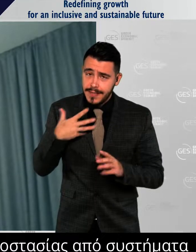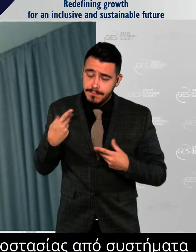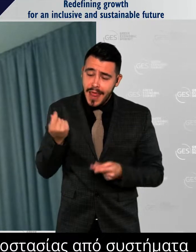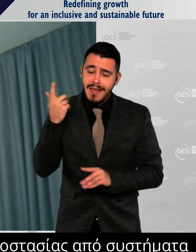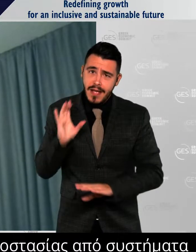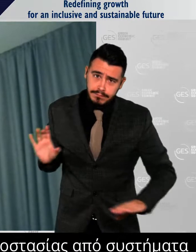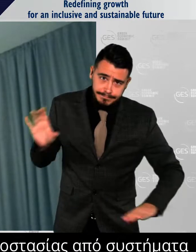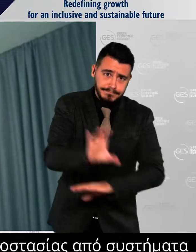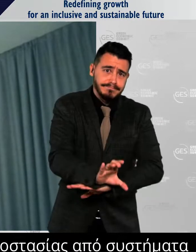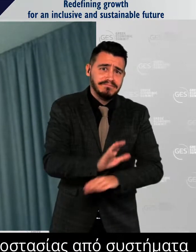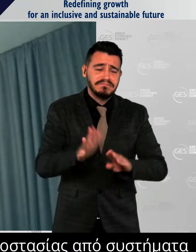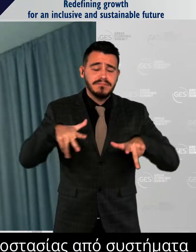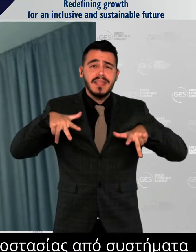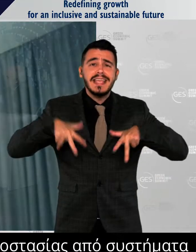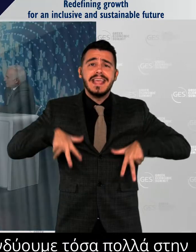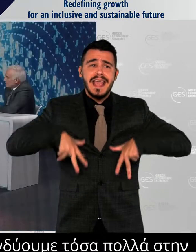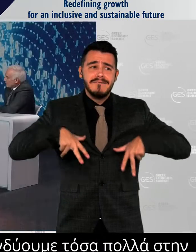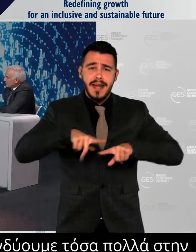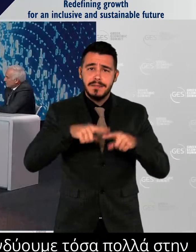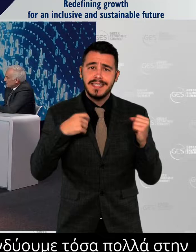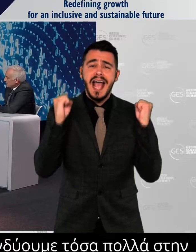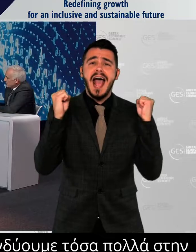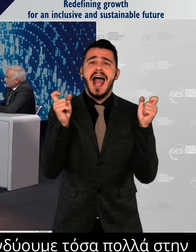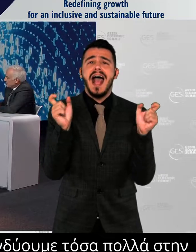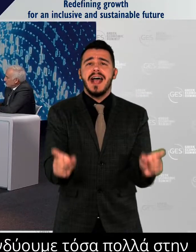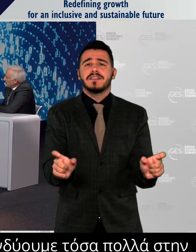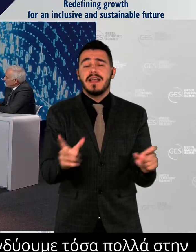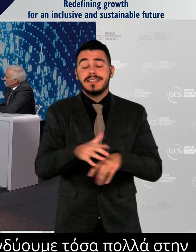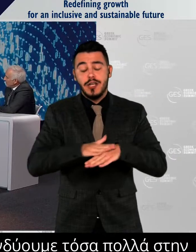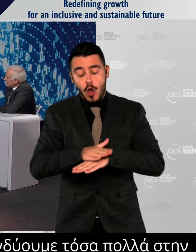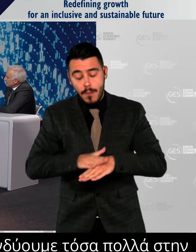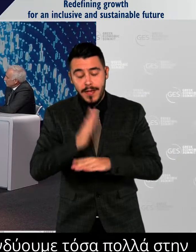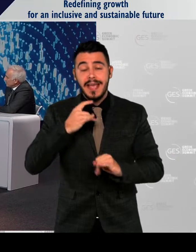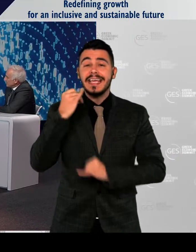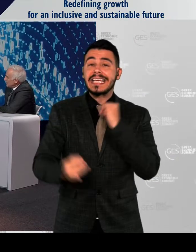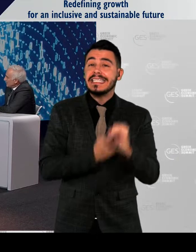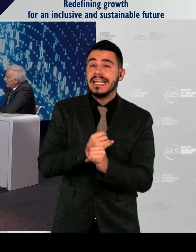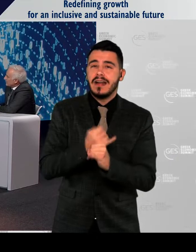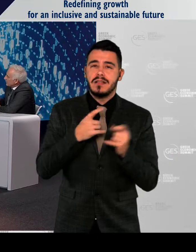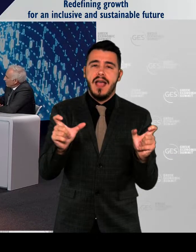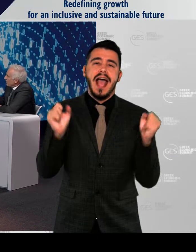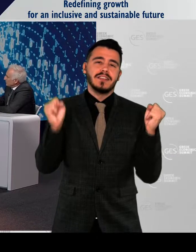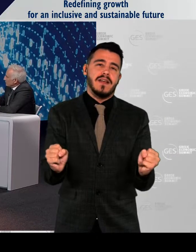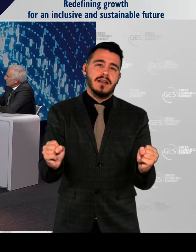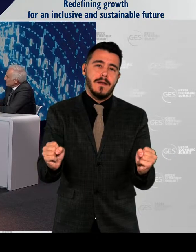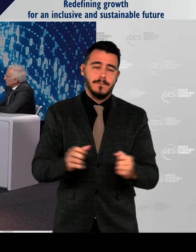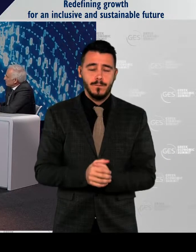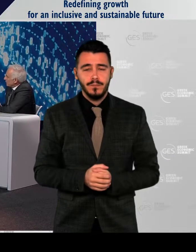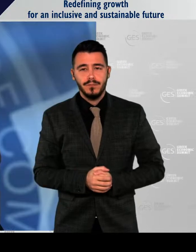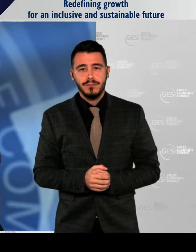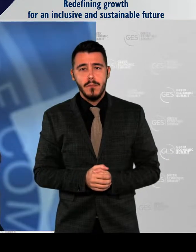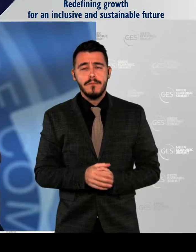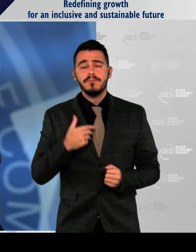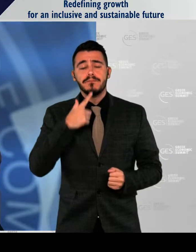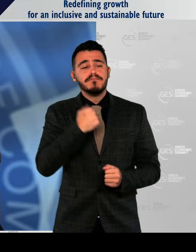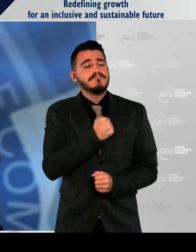you. Do you think that COVID, the pandemic, has accelerated all this